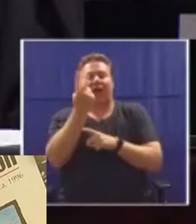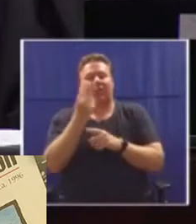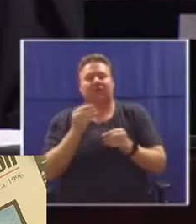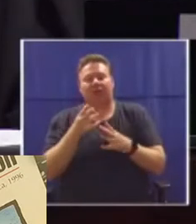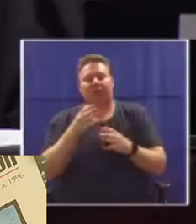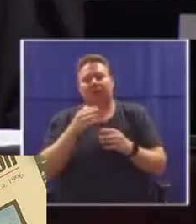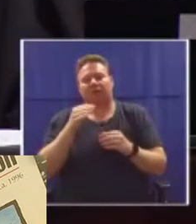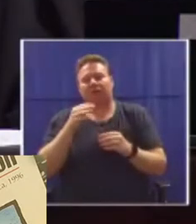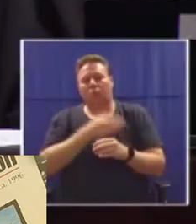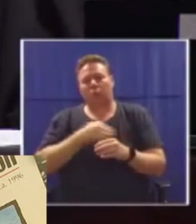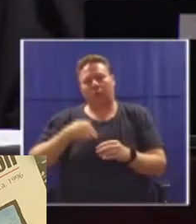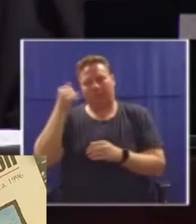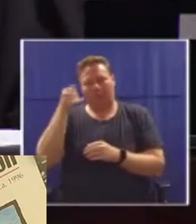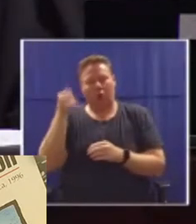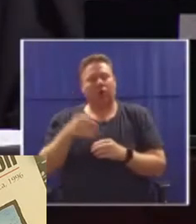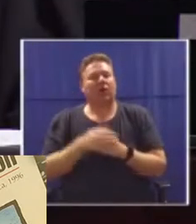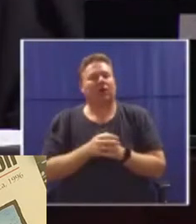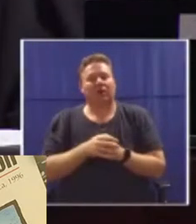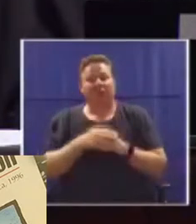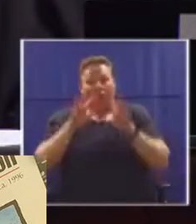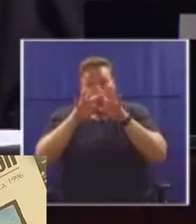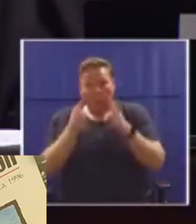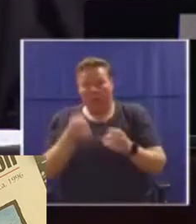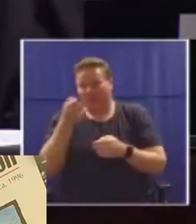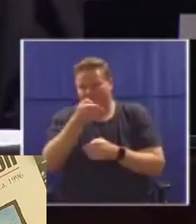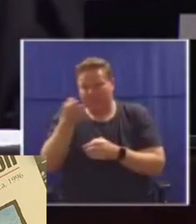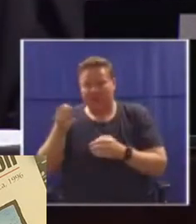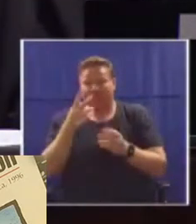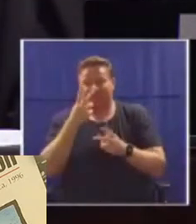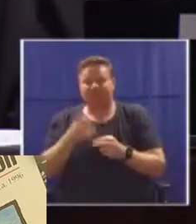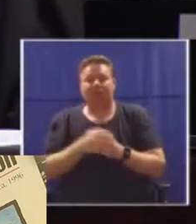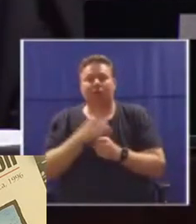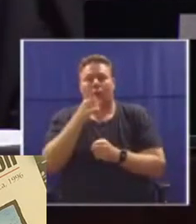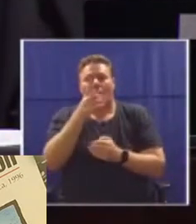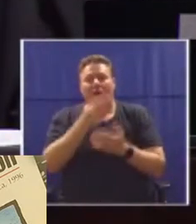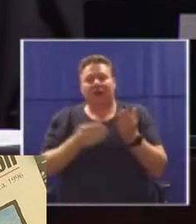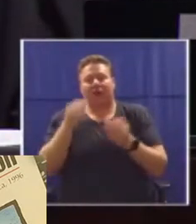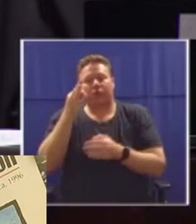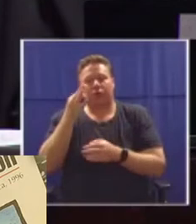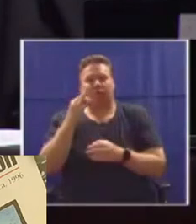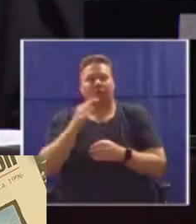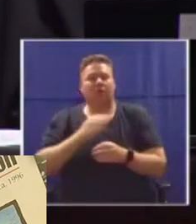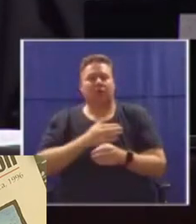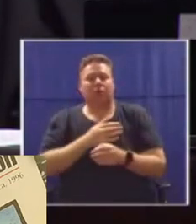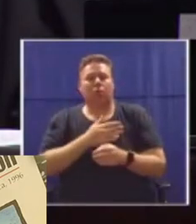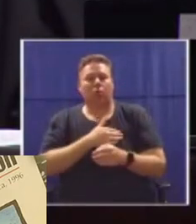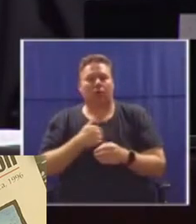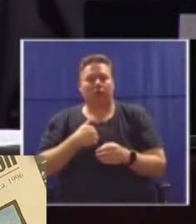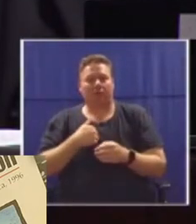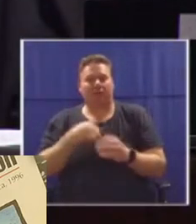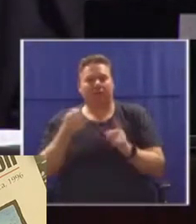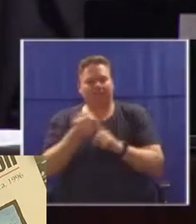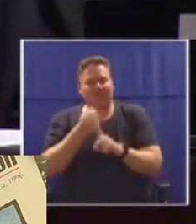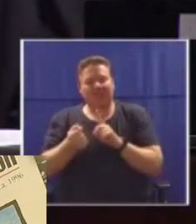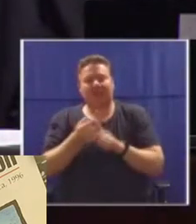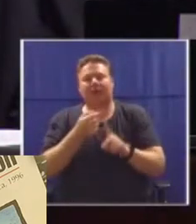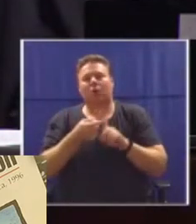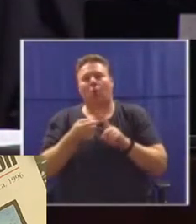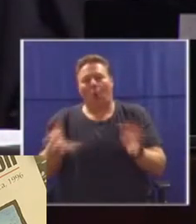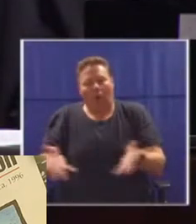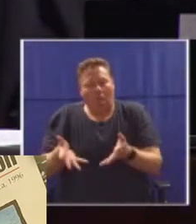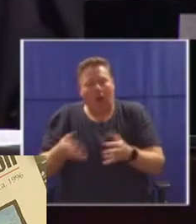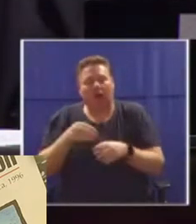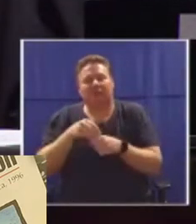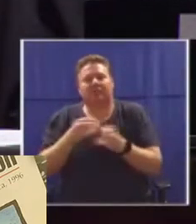international institutions have reported that globally, one in three women have been beaten, coerced into sex, and abused in some other